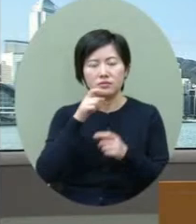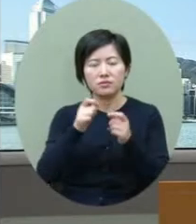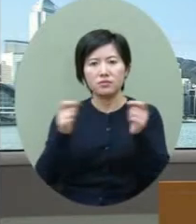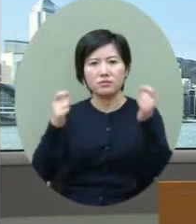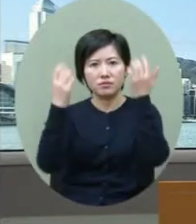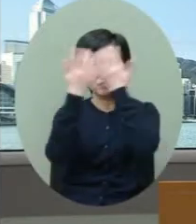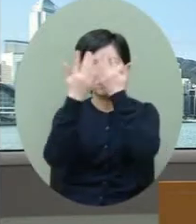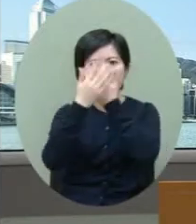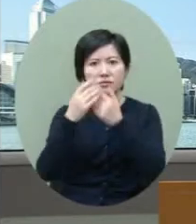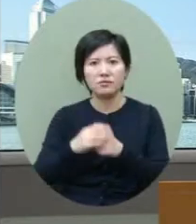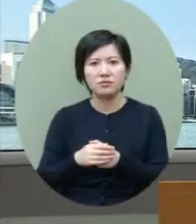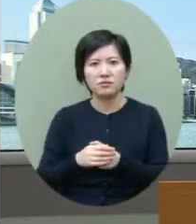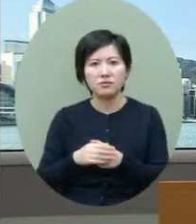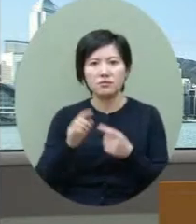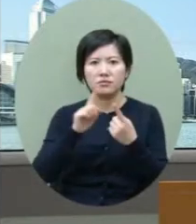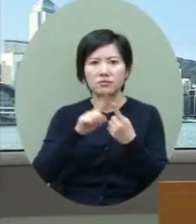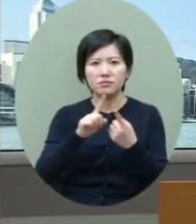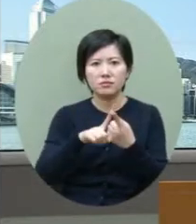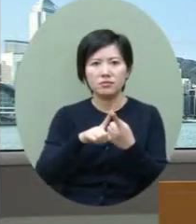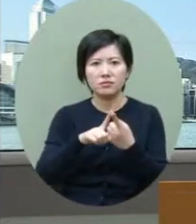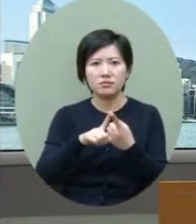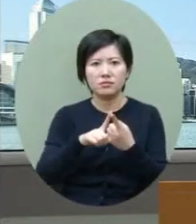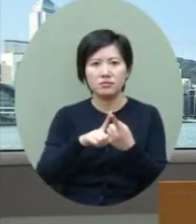I'm from cable TV.